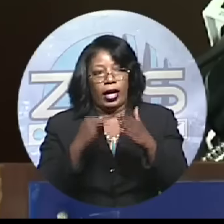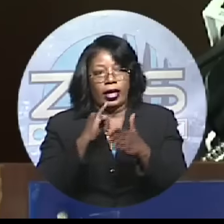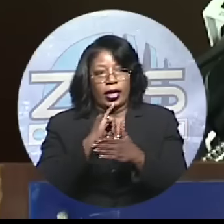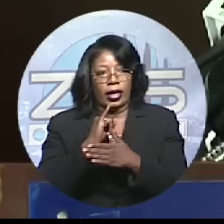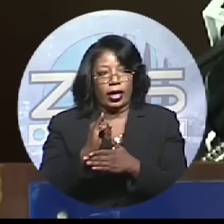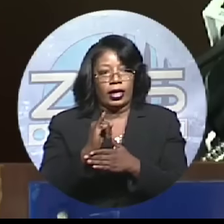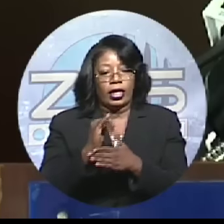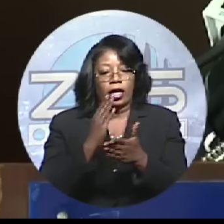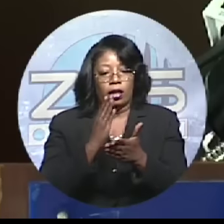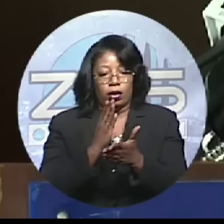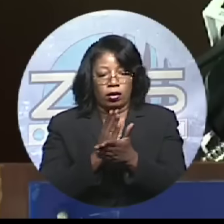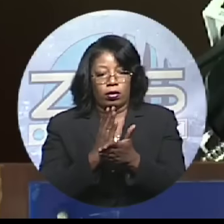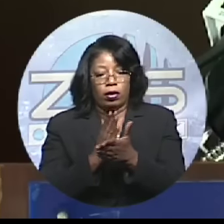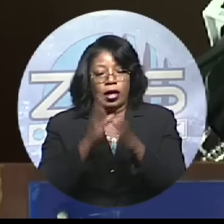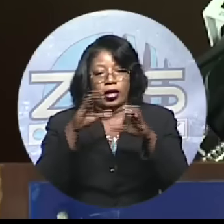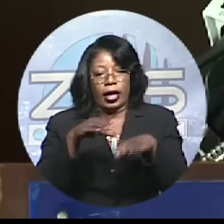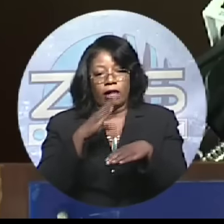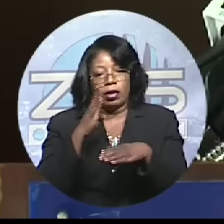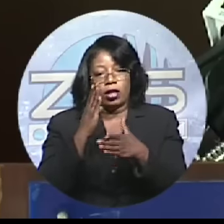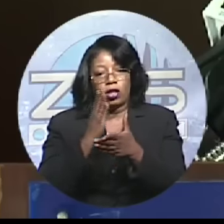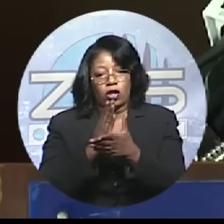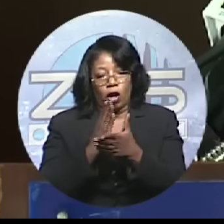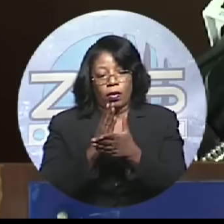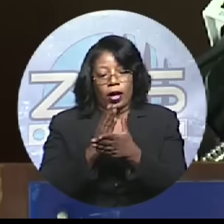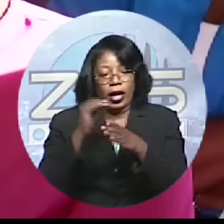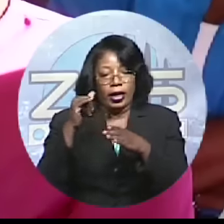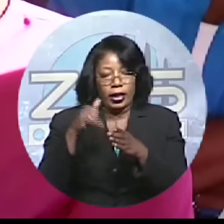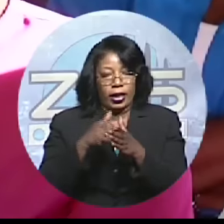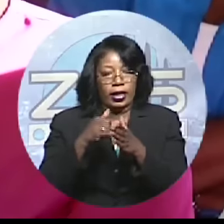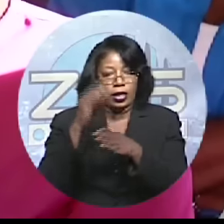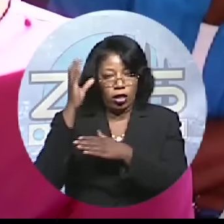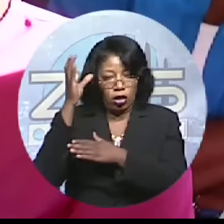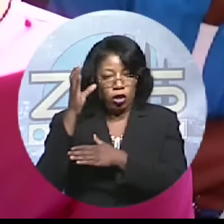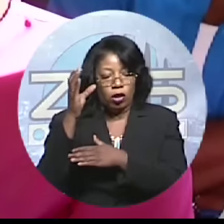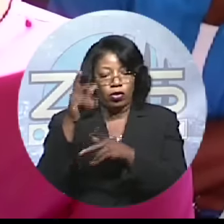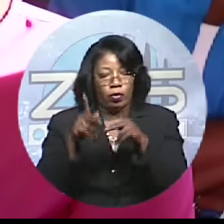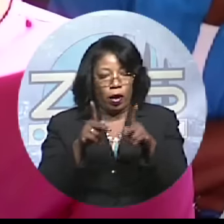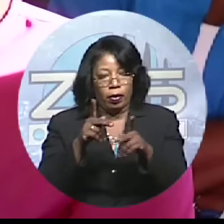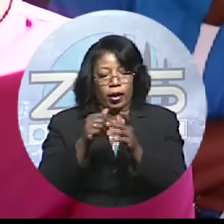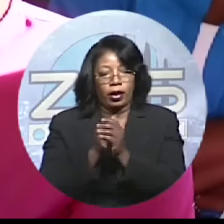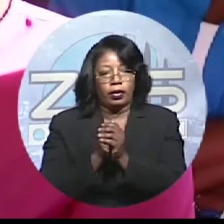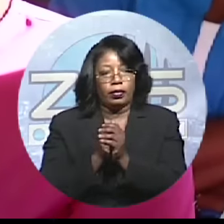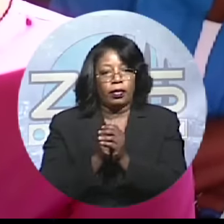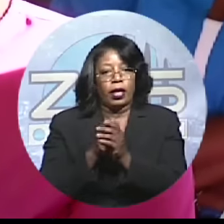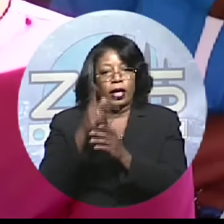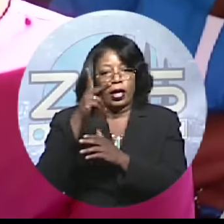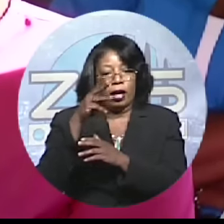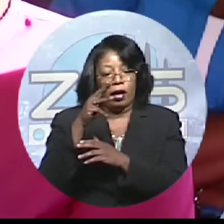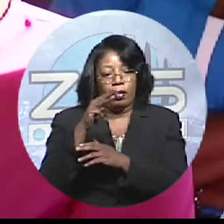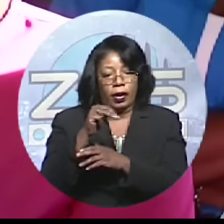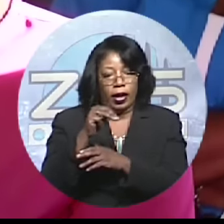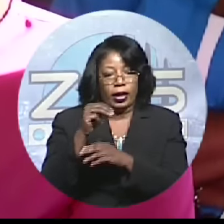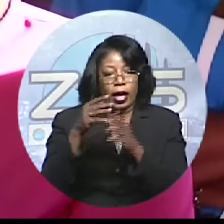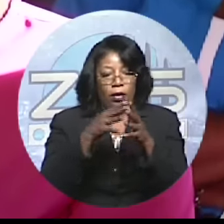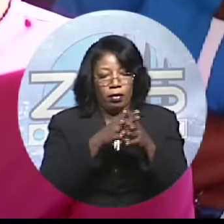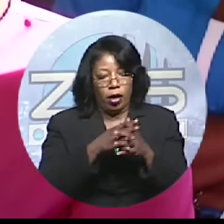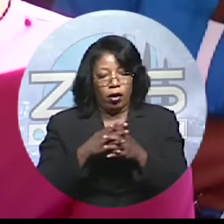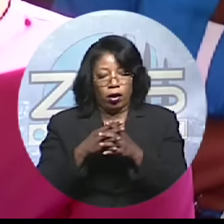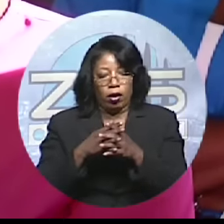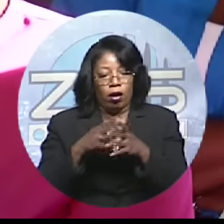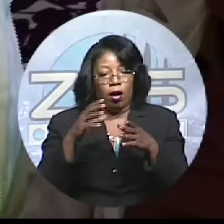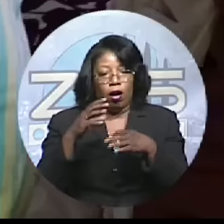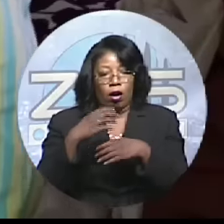a preventable public health concern. Dr. Jerry Eckermans of the Pan American Health Organization calls the